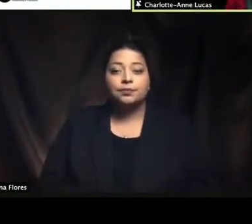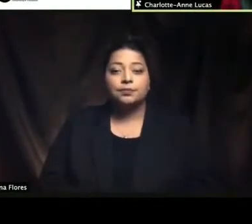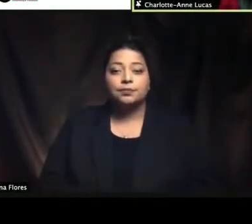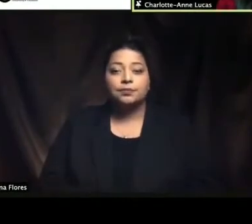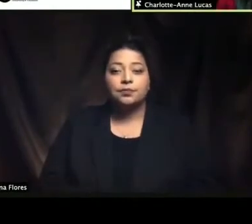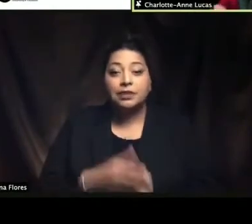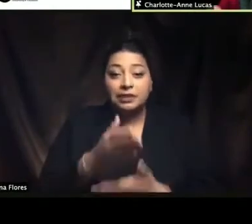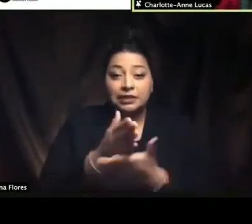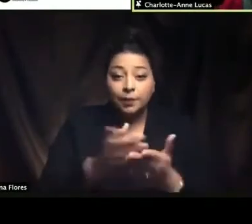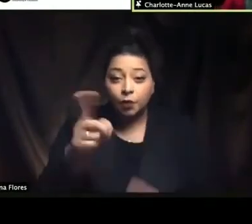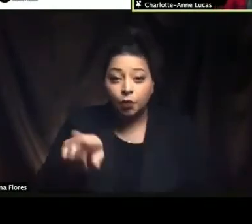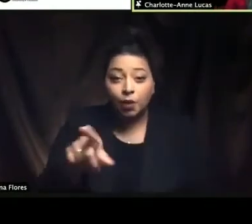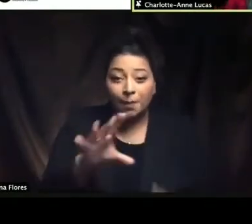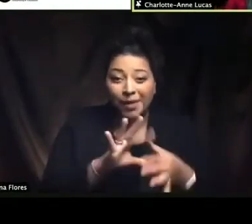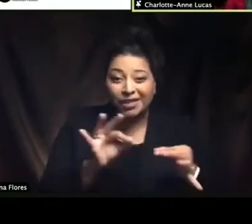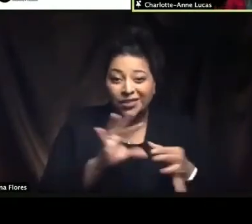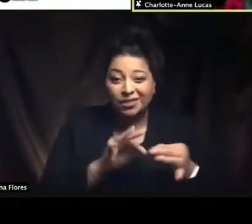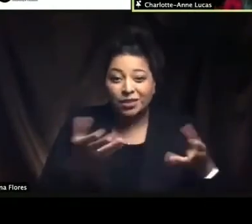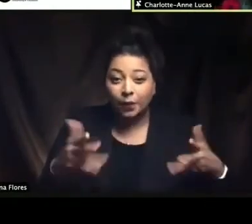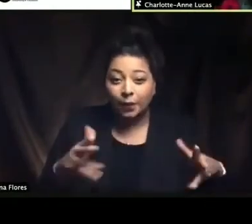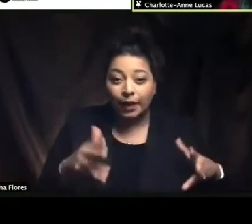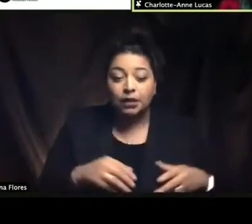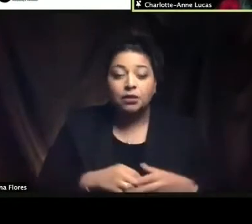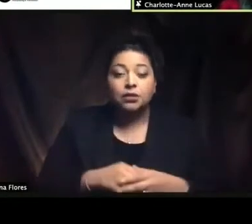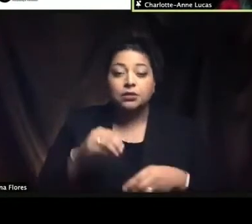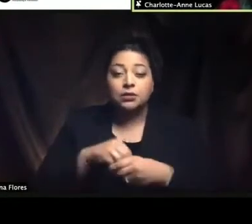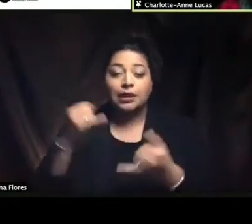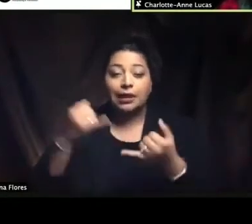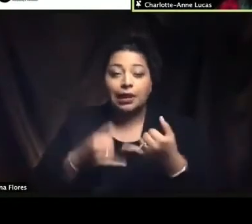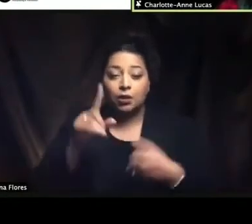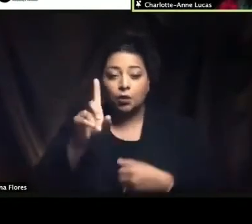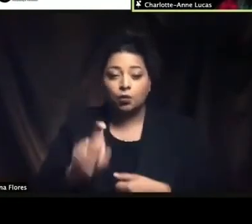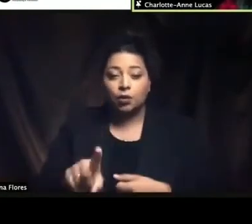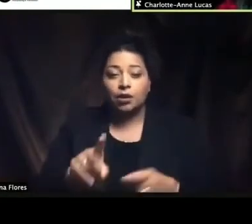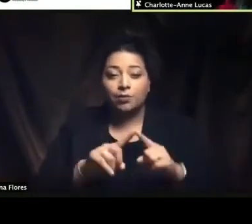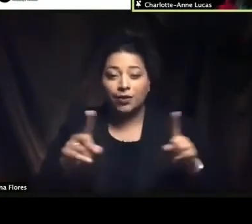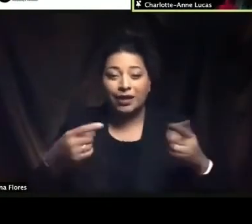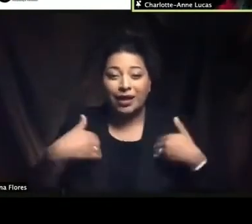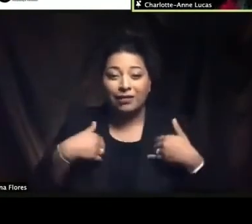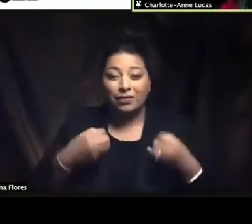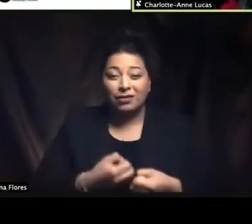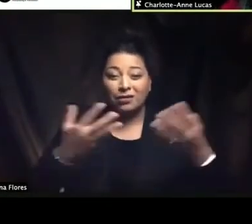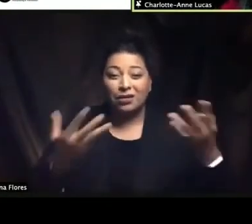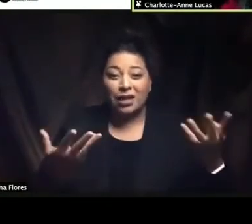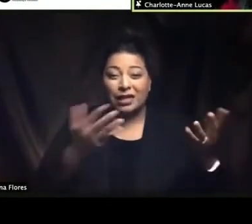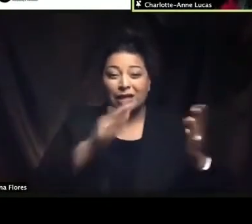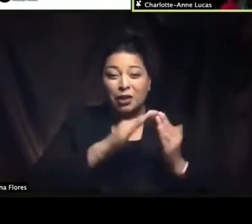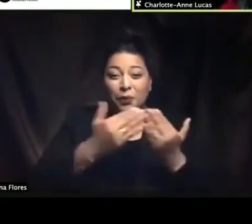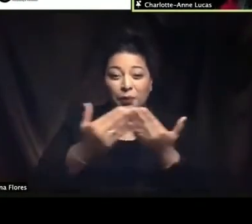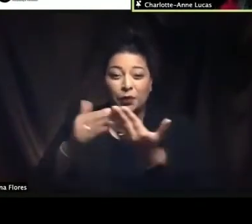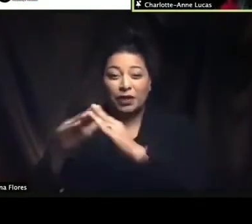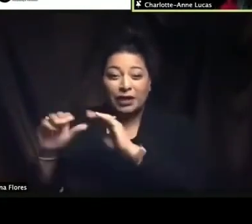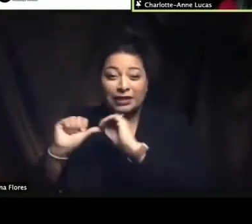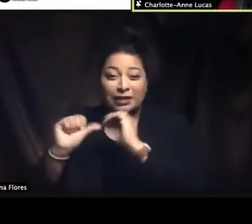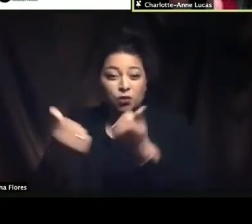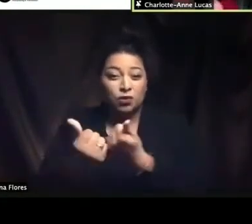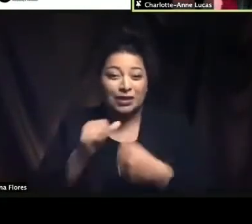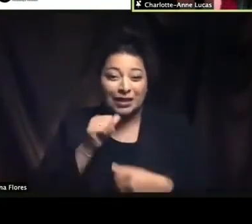some of you mentioned this in the last question, but there are a lot of community associations, not